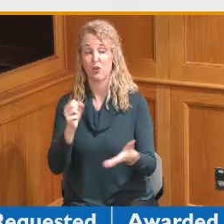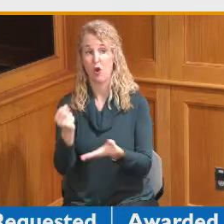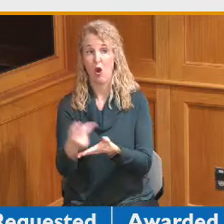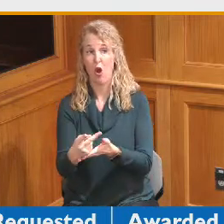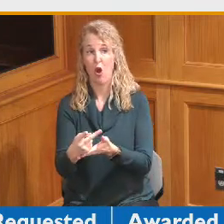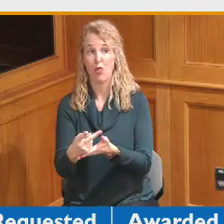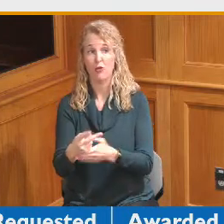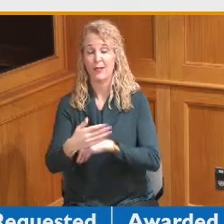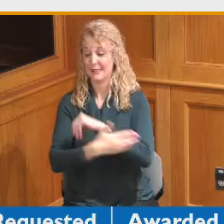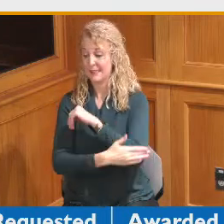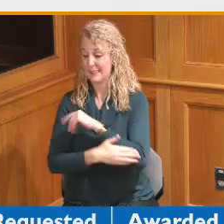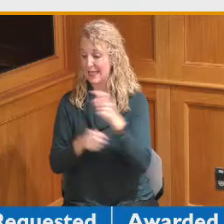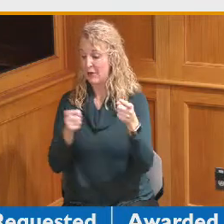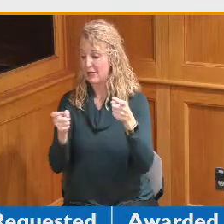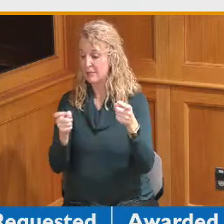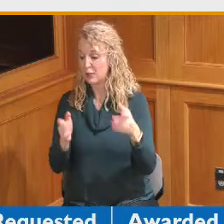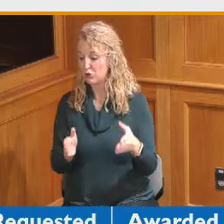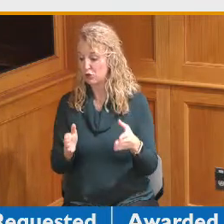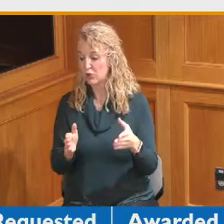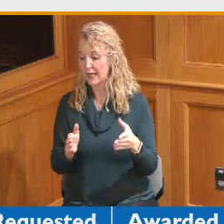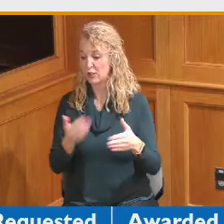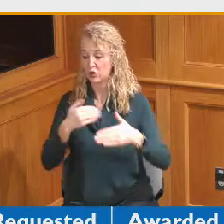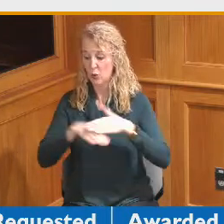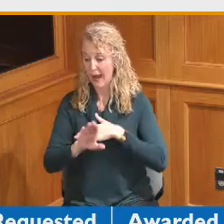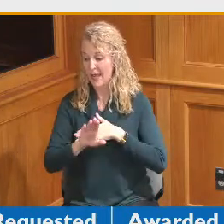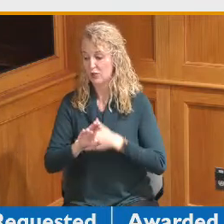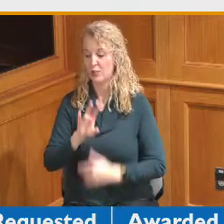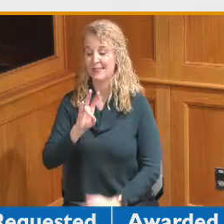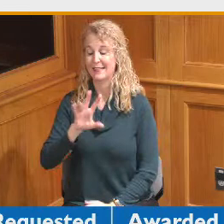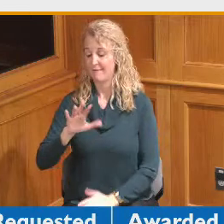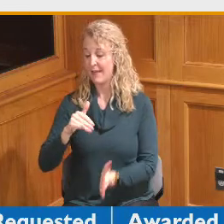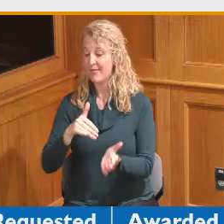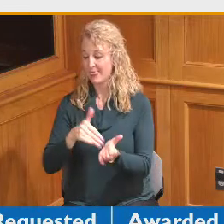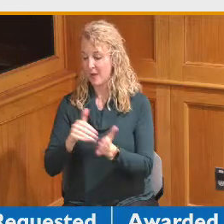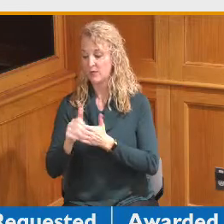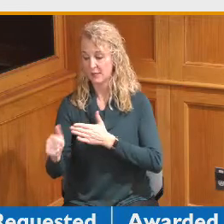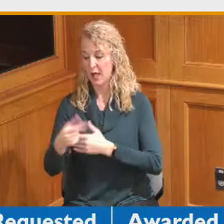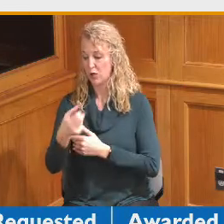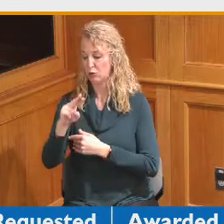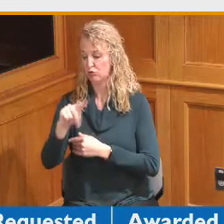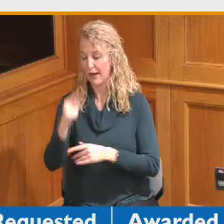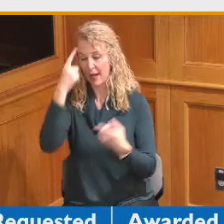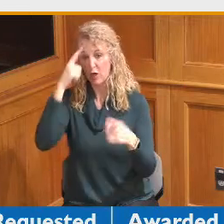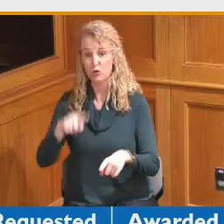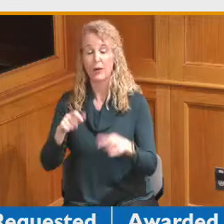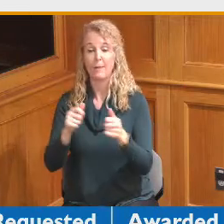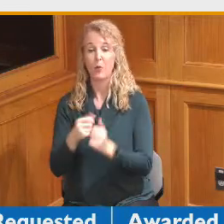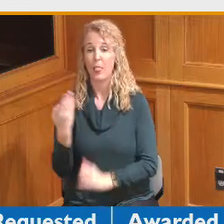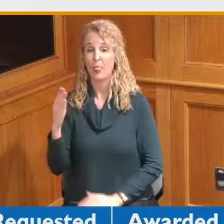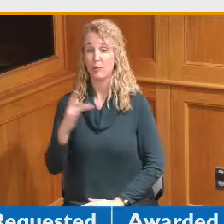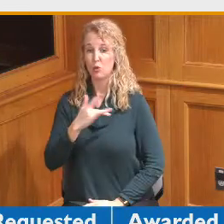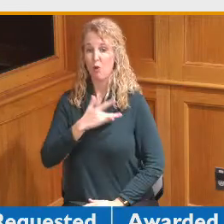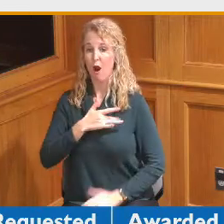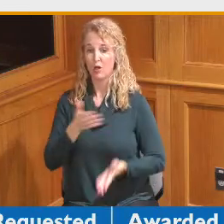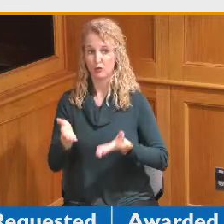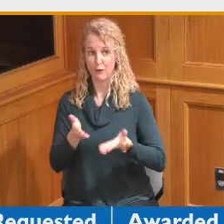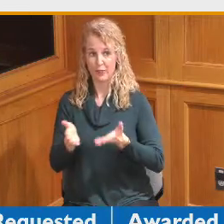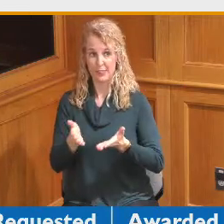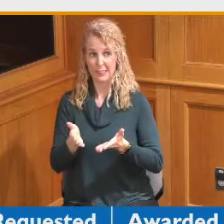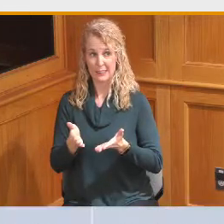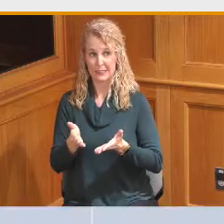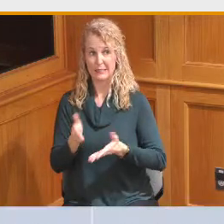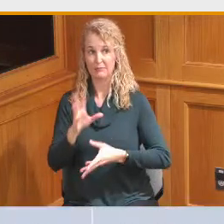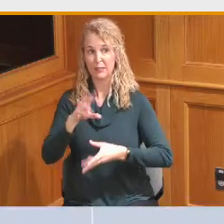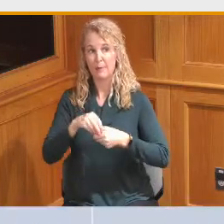authorizing the county administrator to enter into a $75,000 grant agreement with Blue Heart Services. This is a part